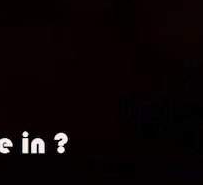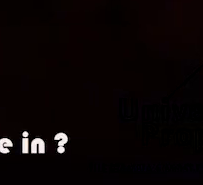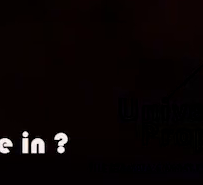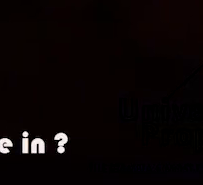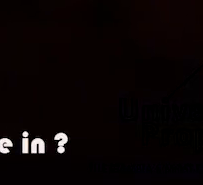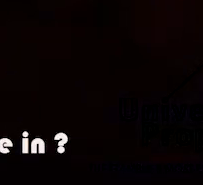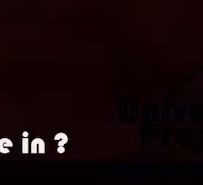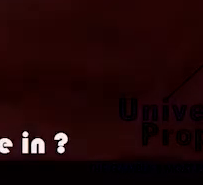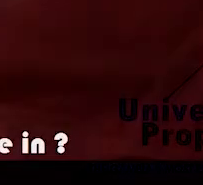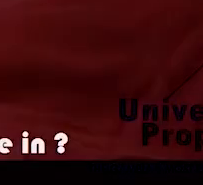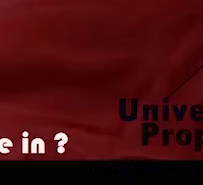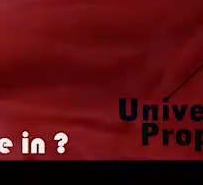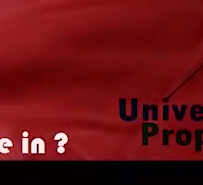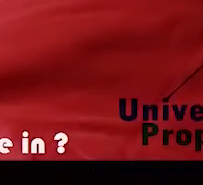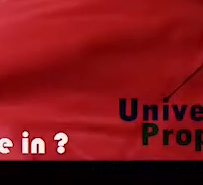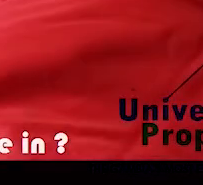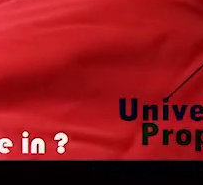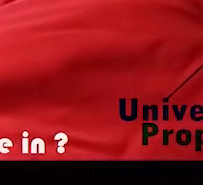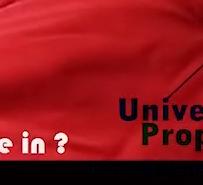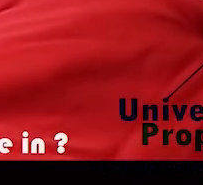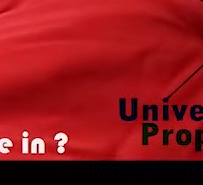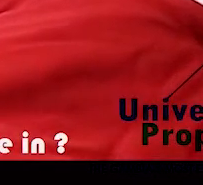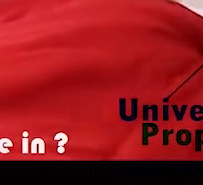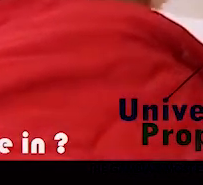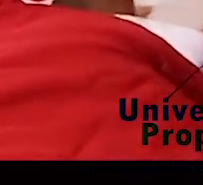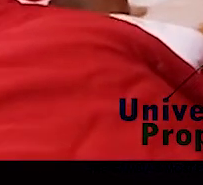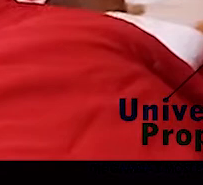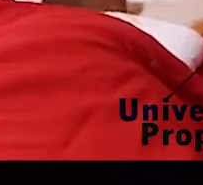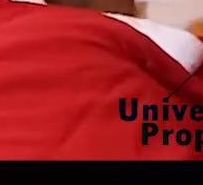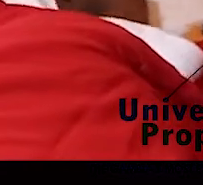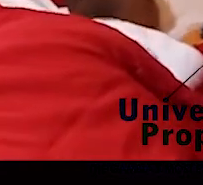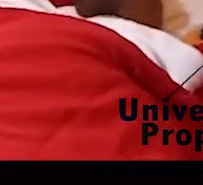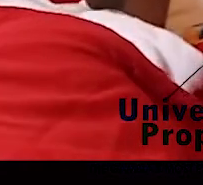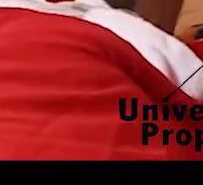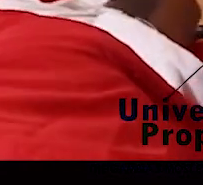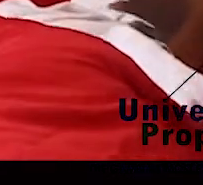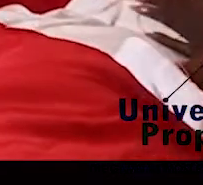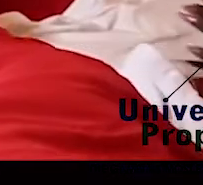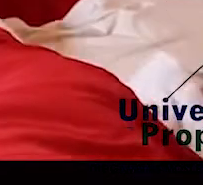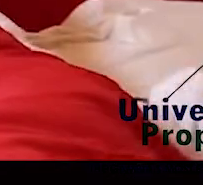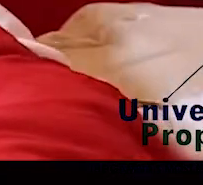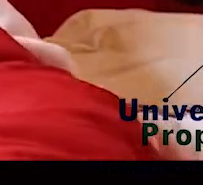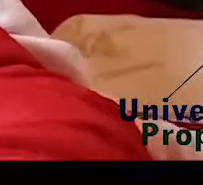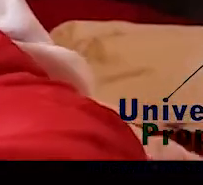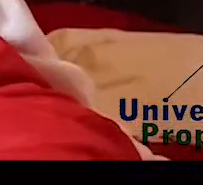Has your dream taken you to the kind of home you want to live in? With your family?